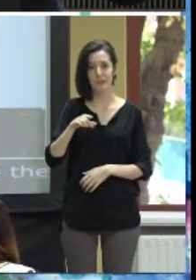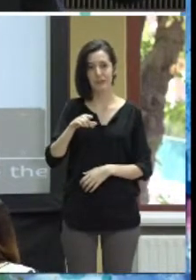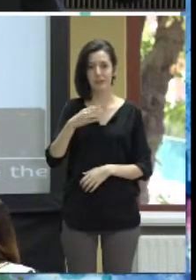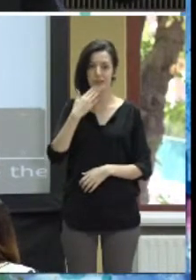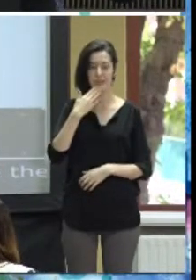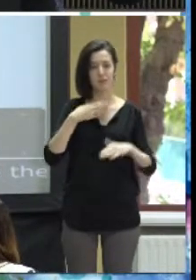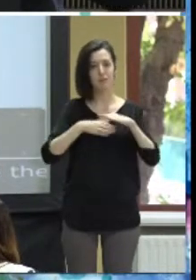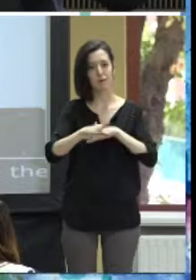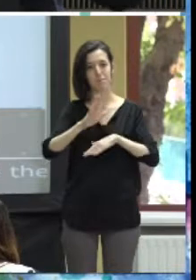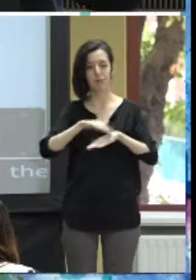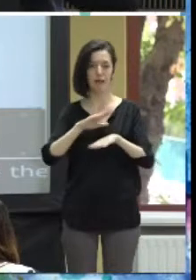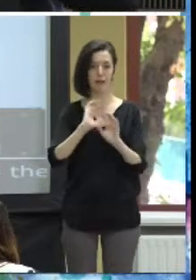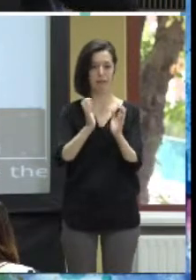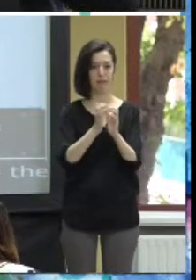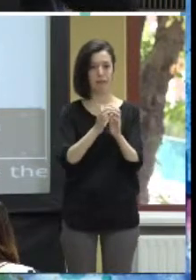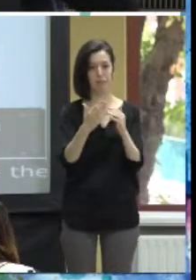it shouldn't just be